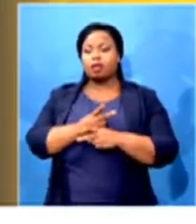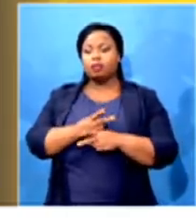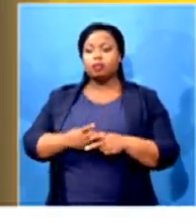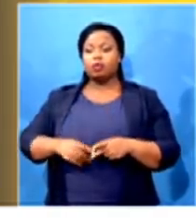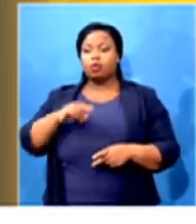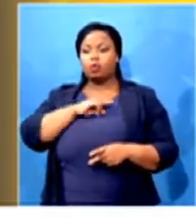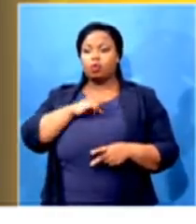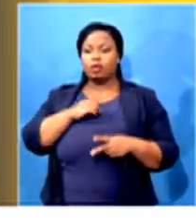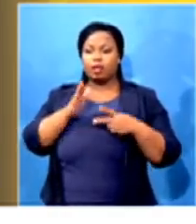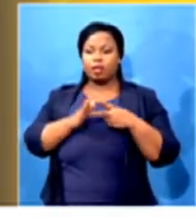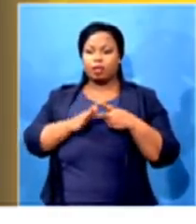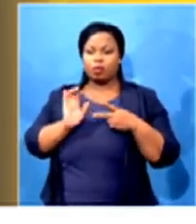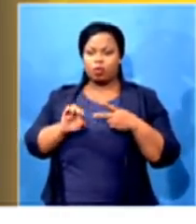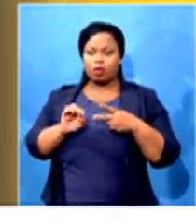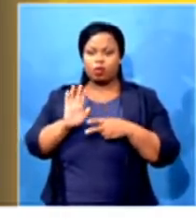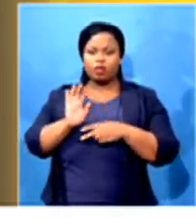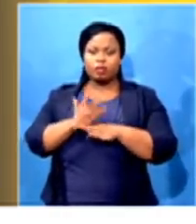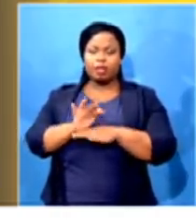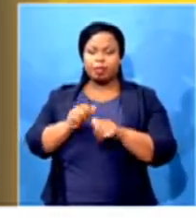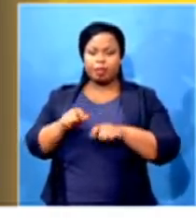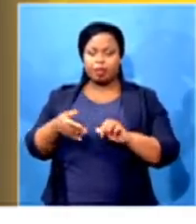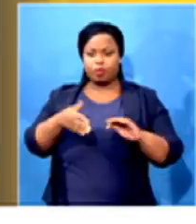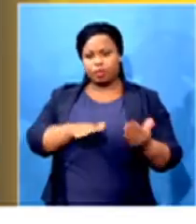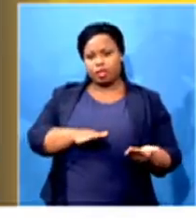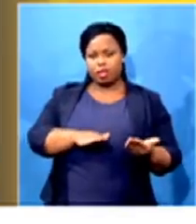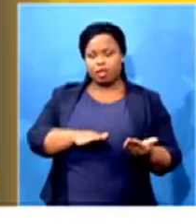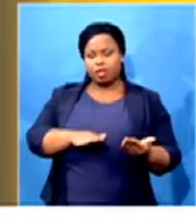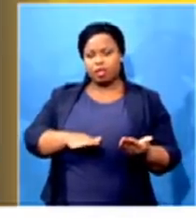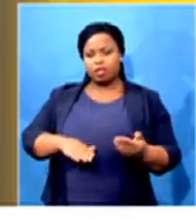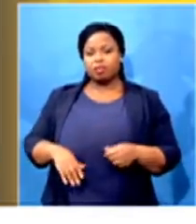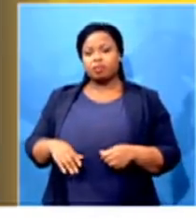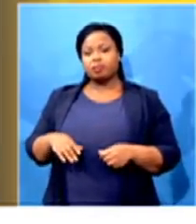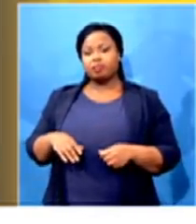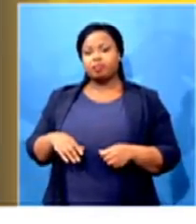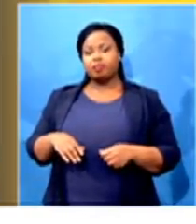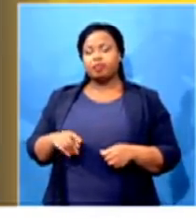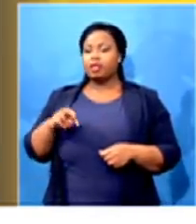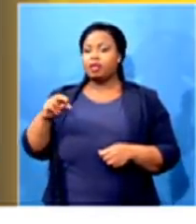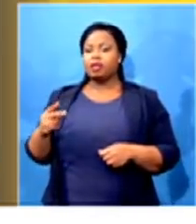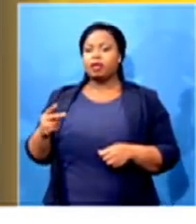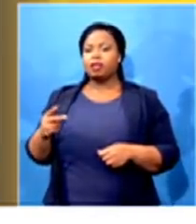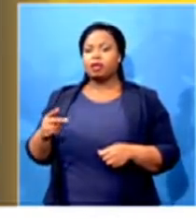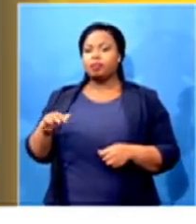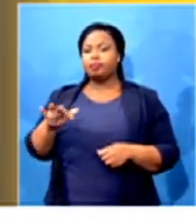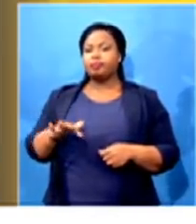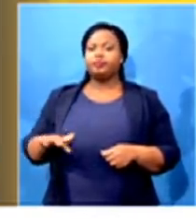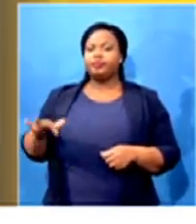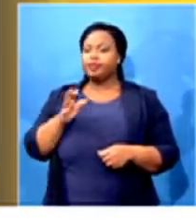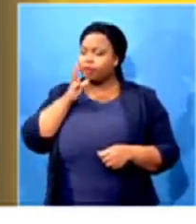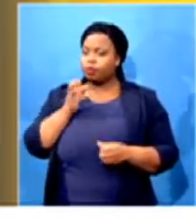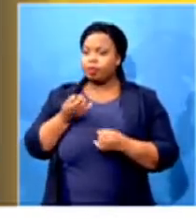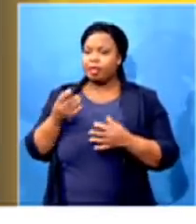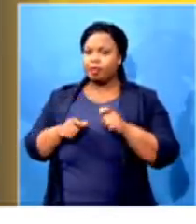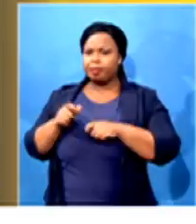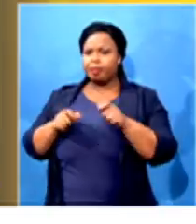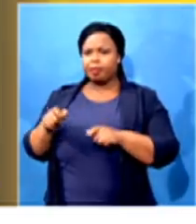for those areas that have too many people in them who actually outside of